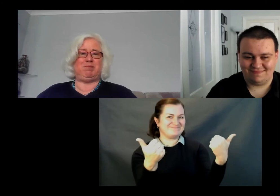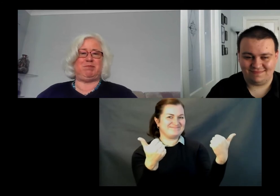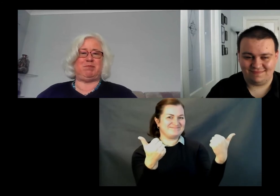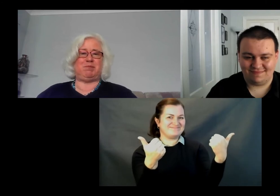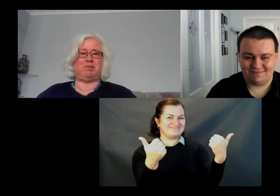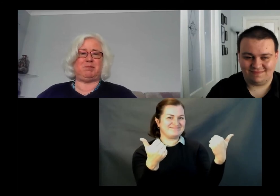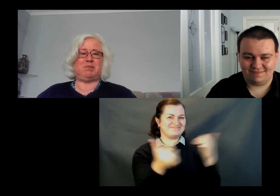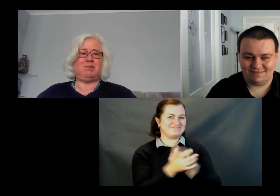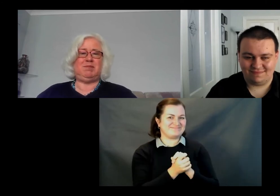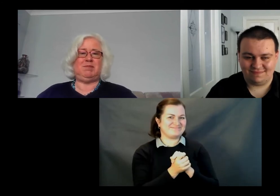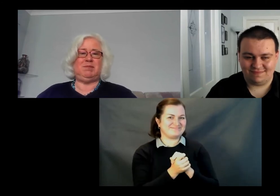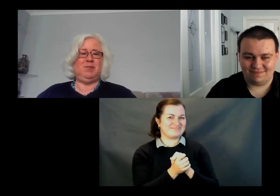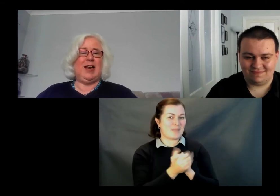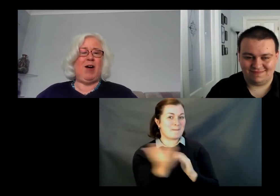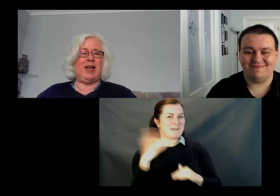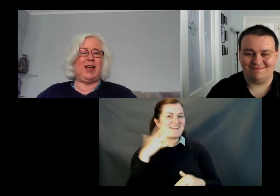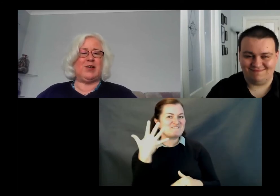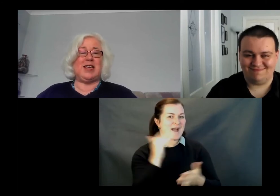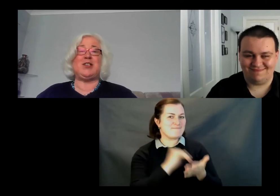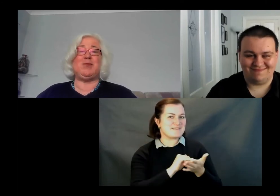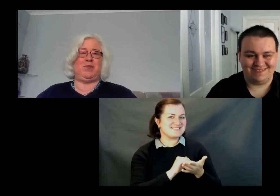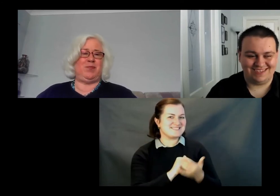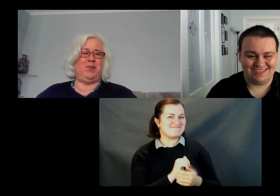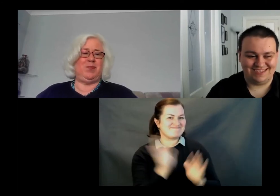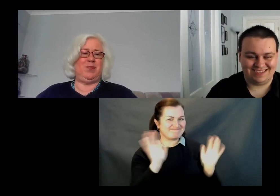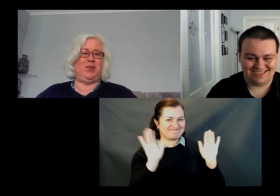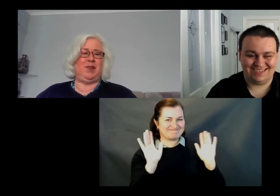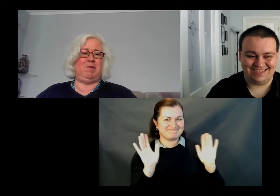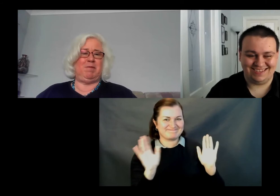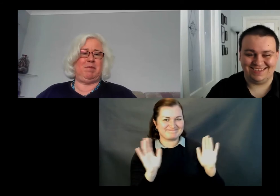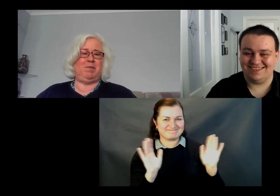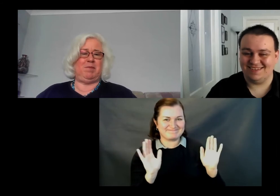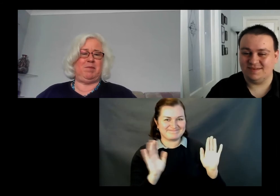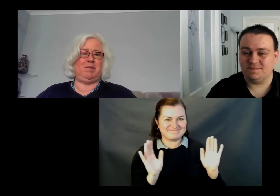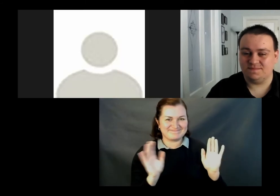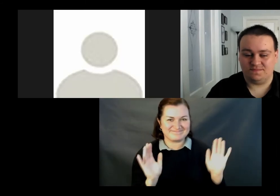We'll come back in about five. Lovely. Thank you. See you soon.